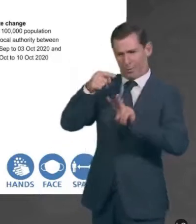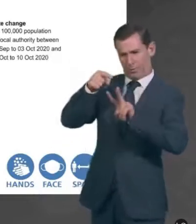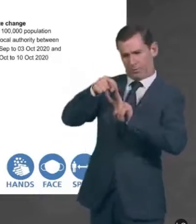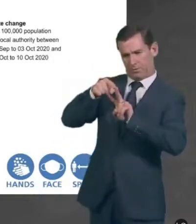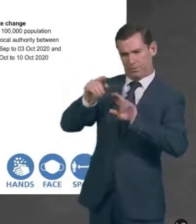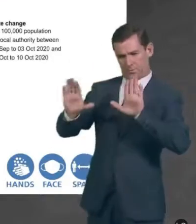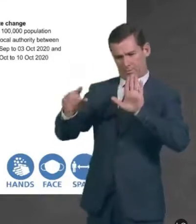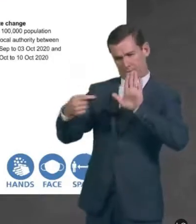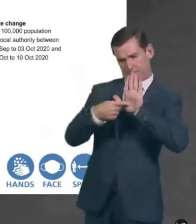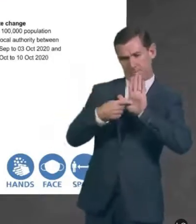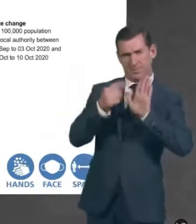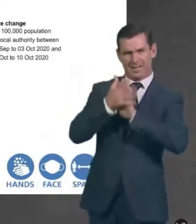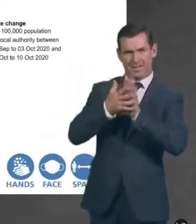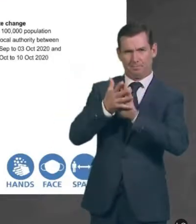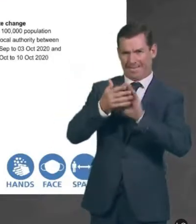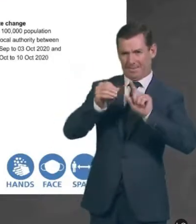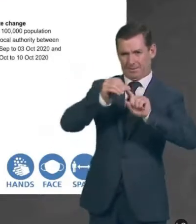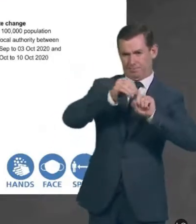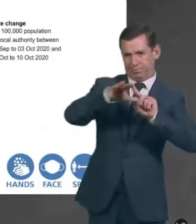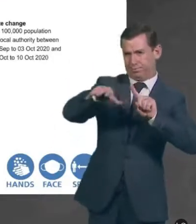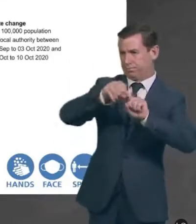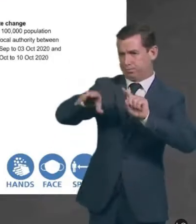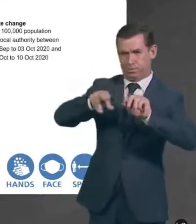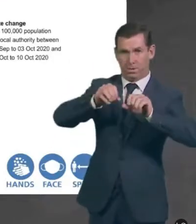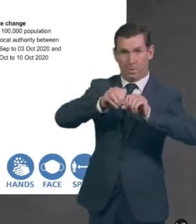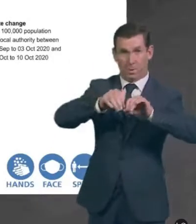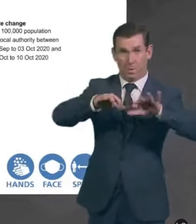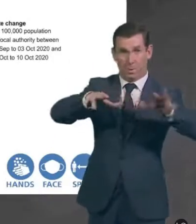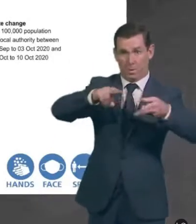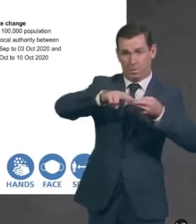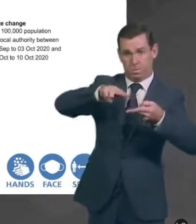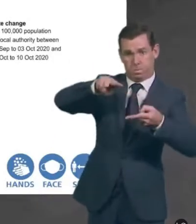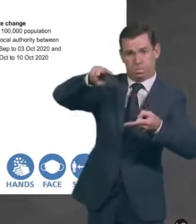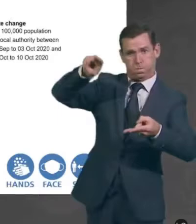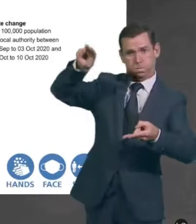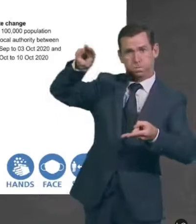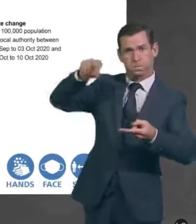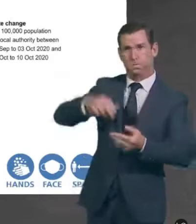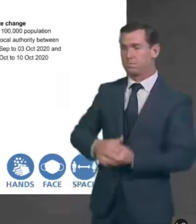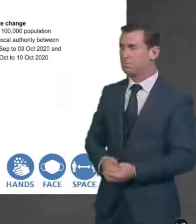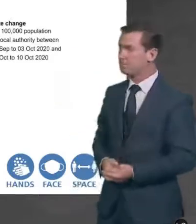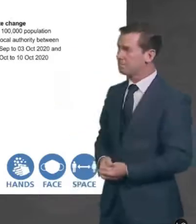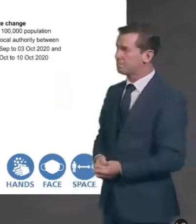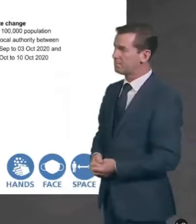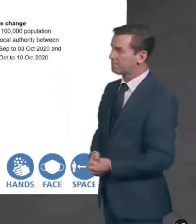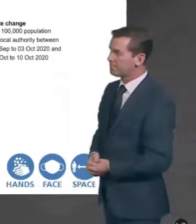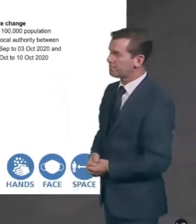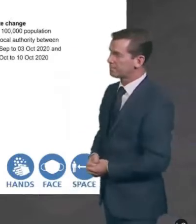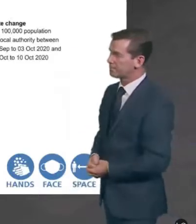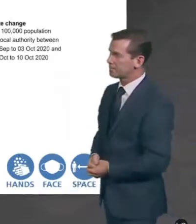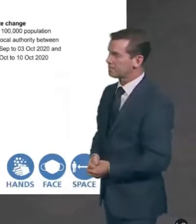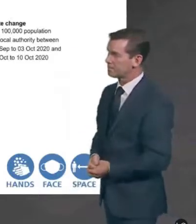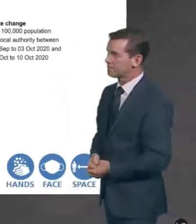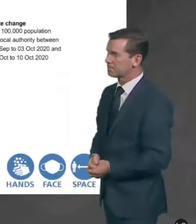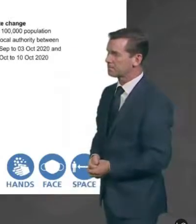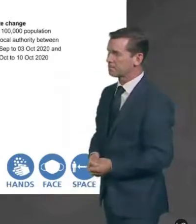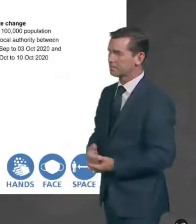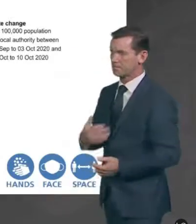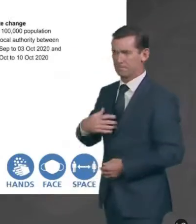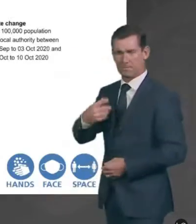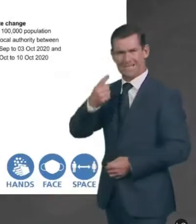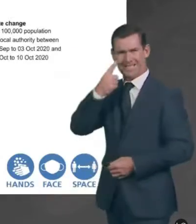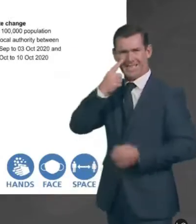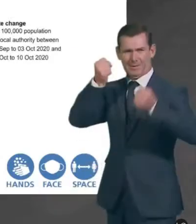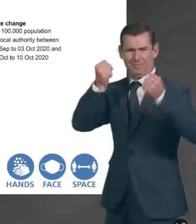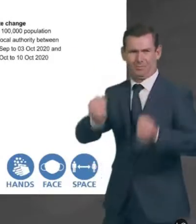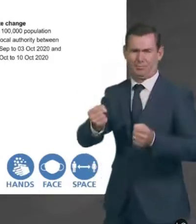you can see is that there is a concentration of high levels of cases, as we know, in the Northwest, the Northeast, the